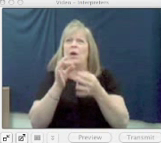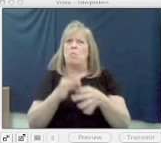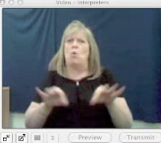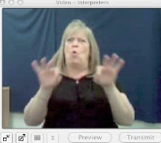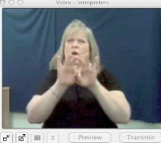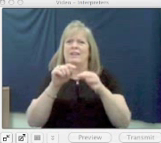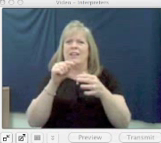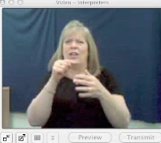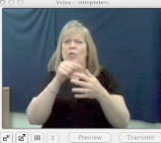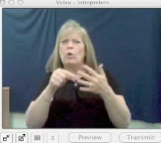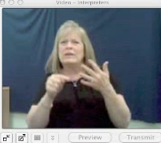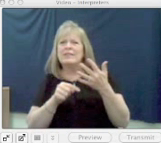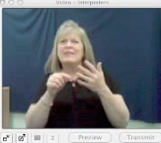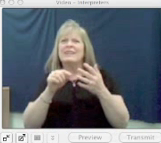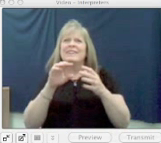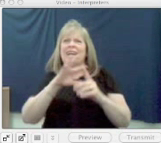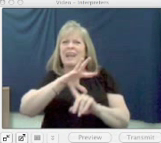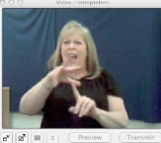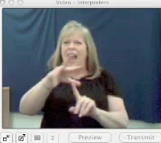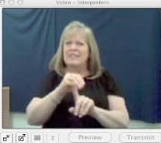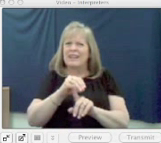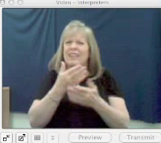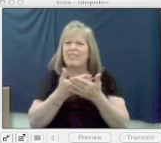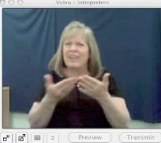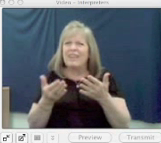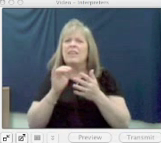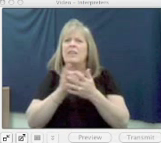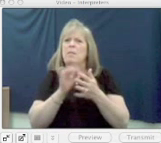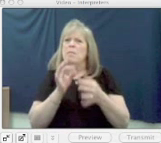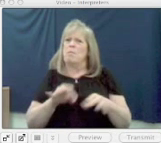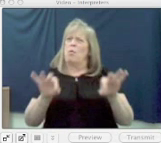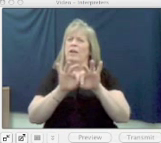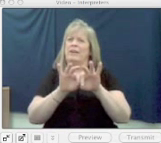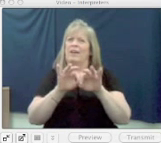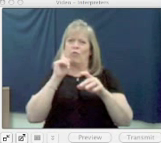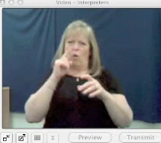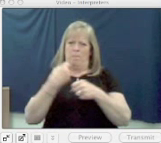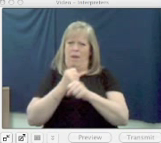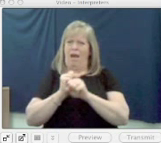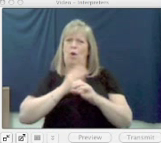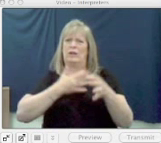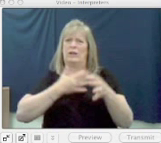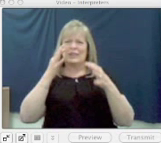these context pieces are to our decision making becomes problematic.